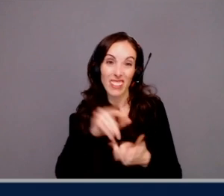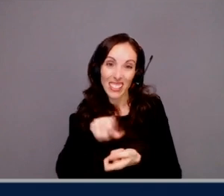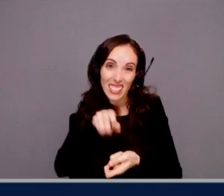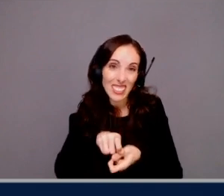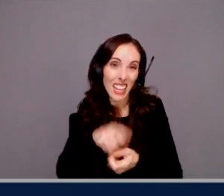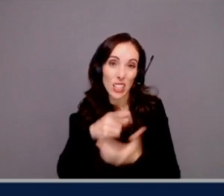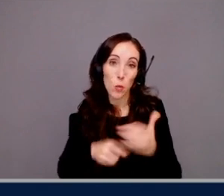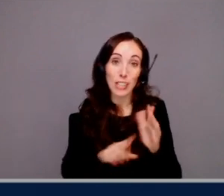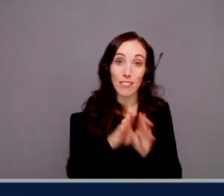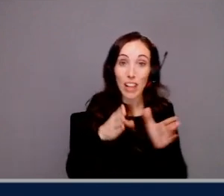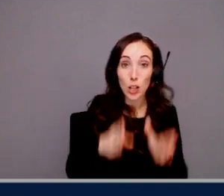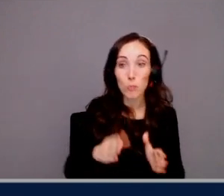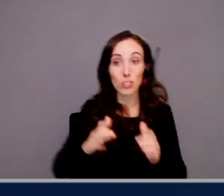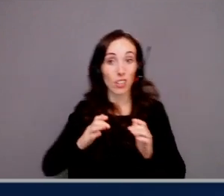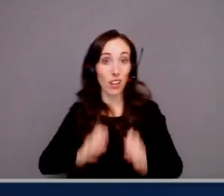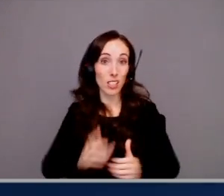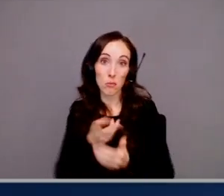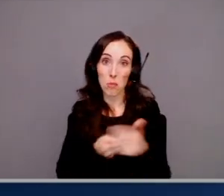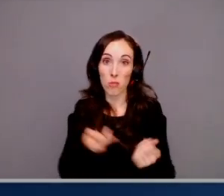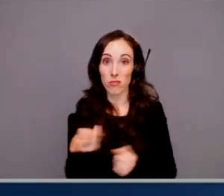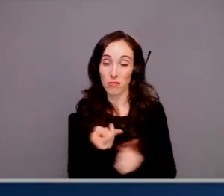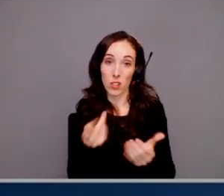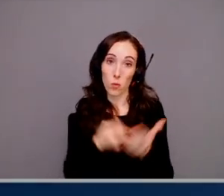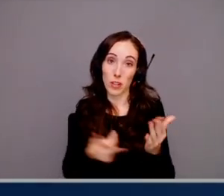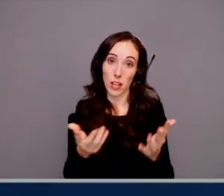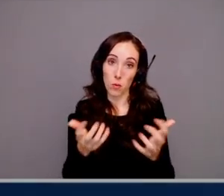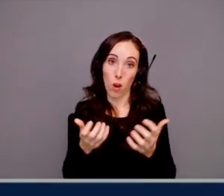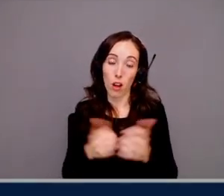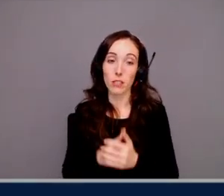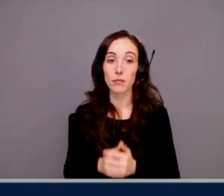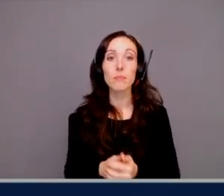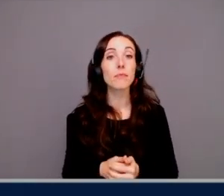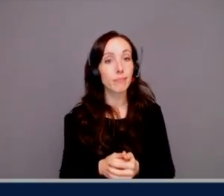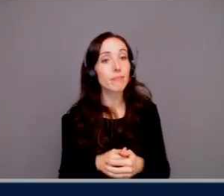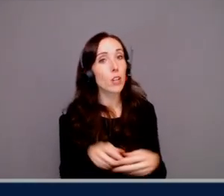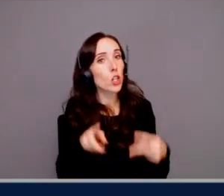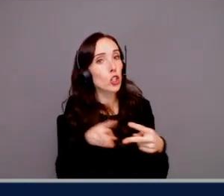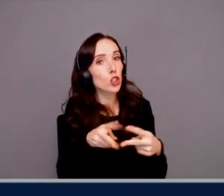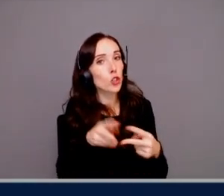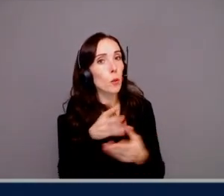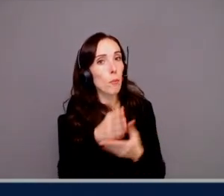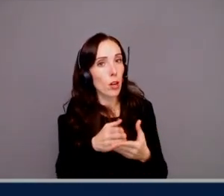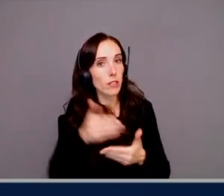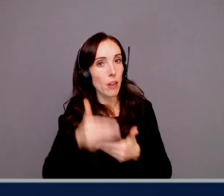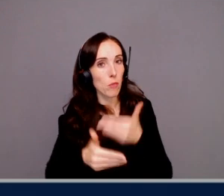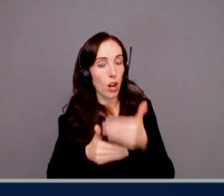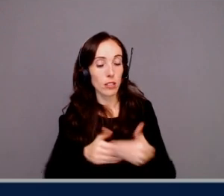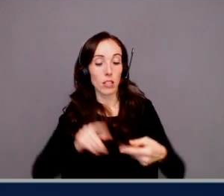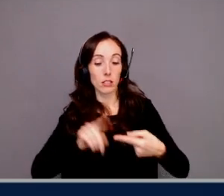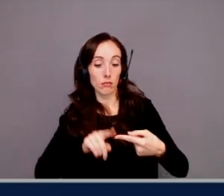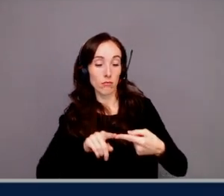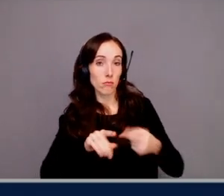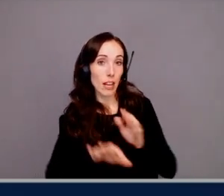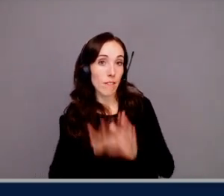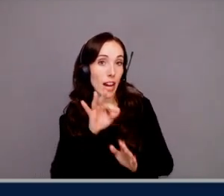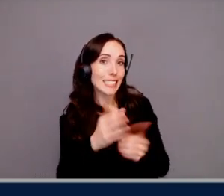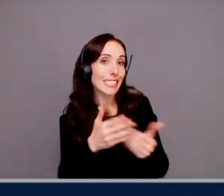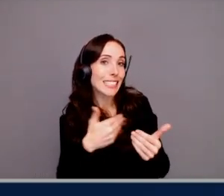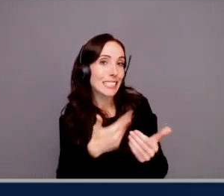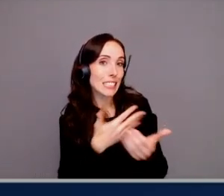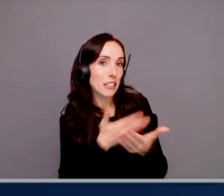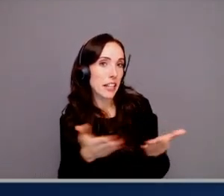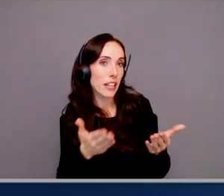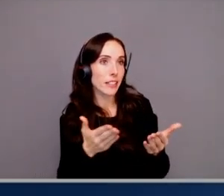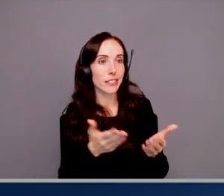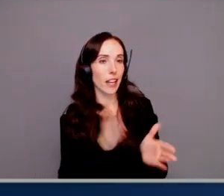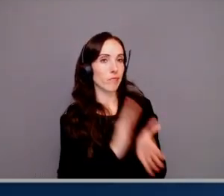day. And I think there are two parts to the review process, right? One is really finding the easy things and knocking that out even before it